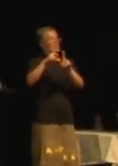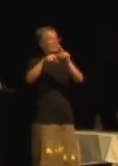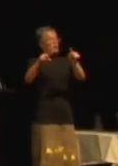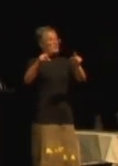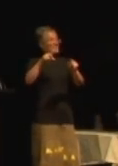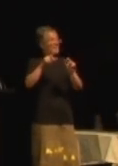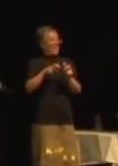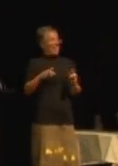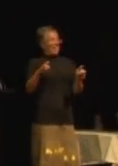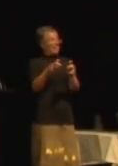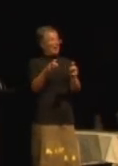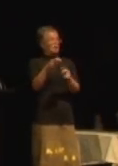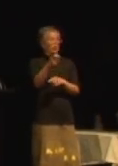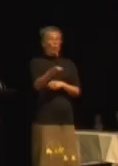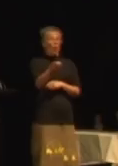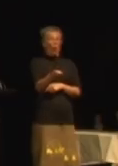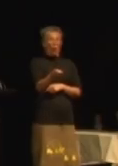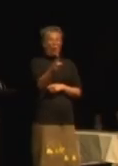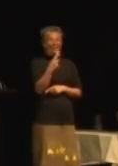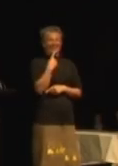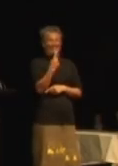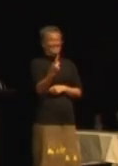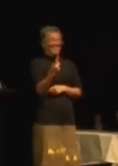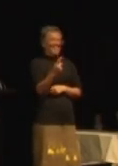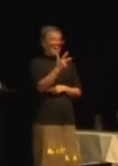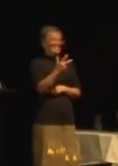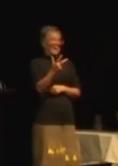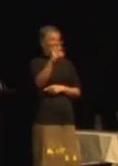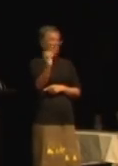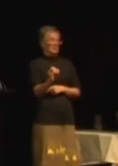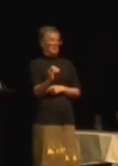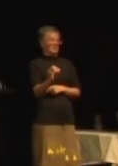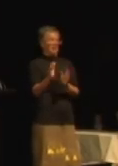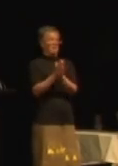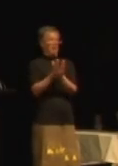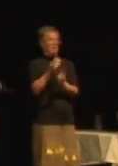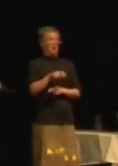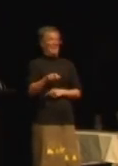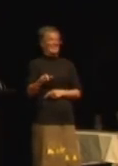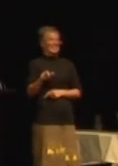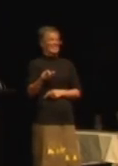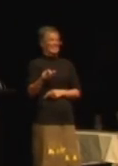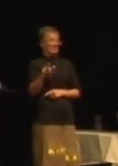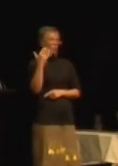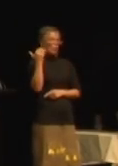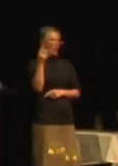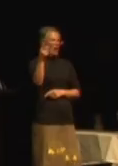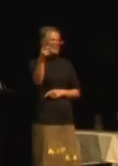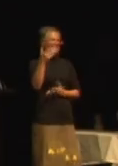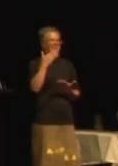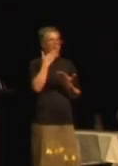2009-10, 88% of credentialed librarians in the U.S. are white. And thanks to Barbara Chawner, who pointed me to this report.